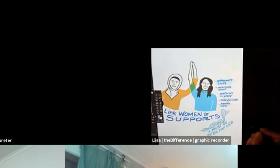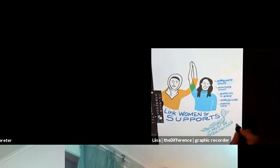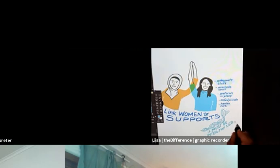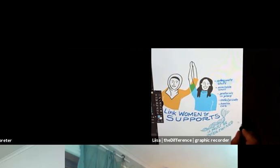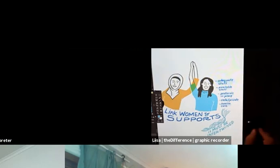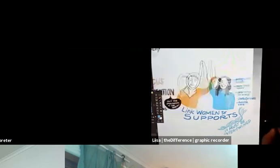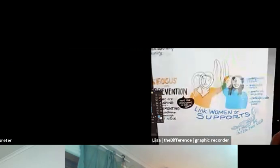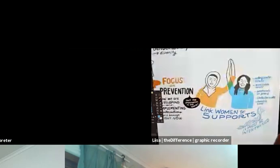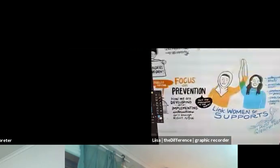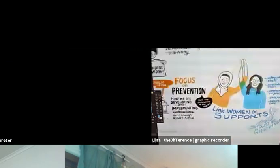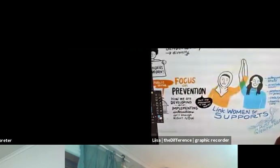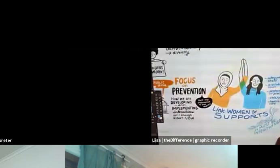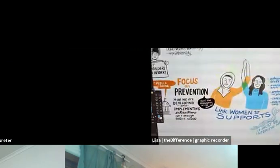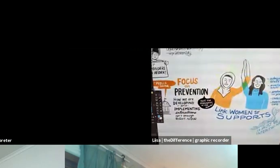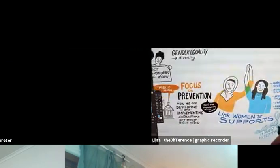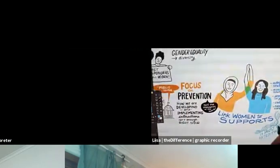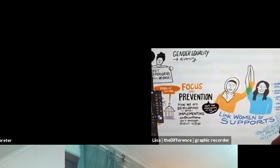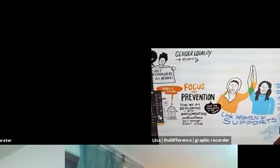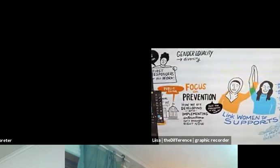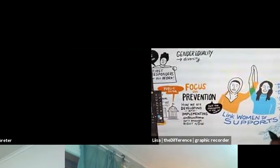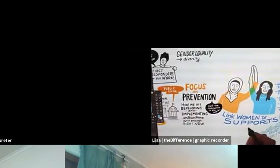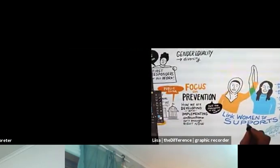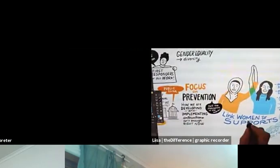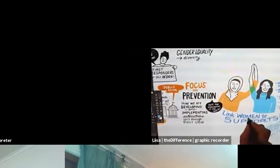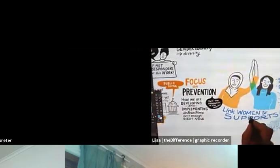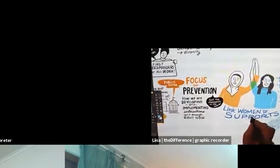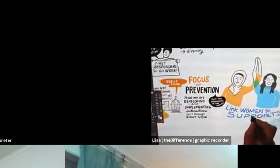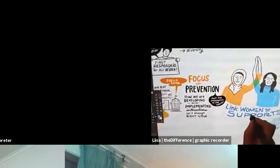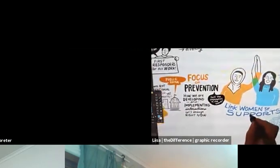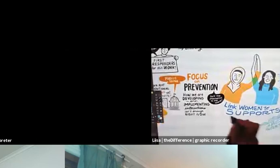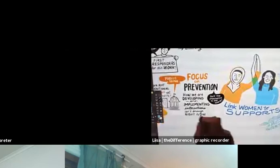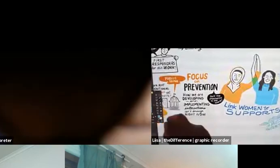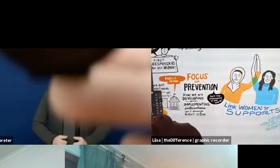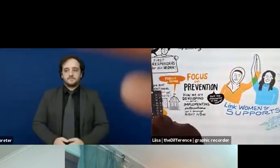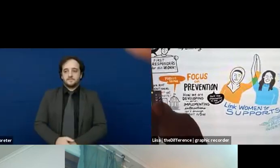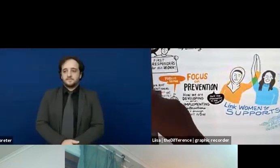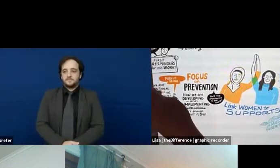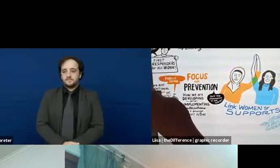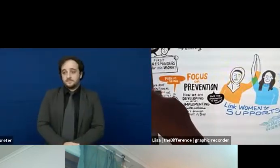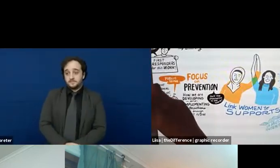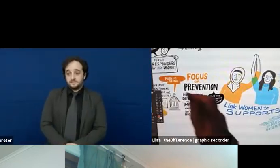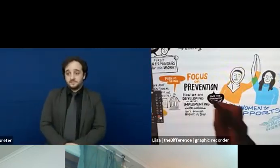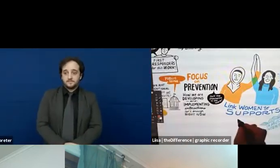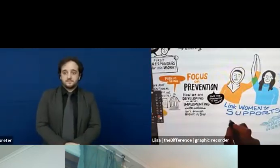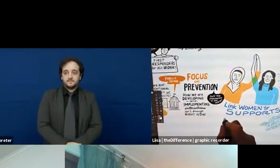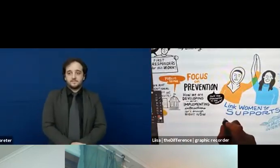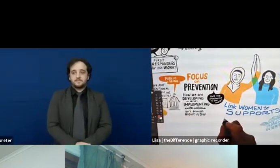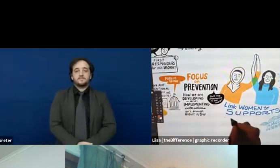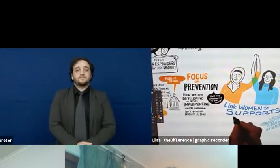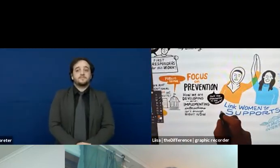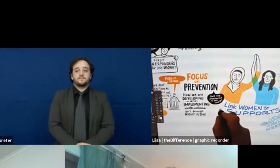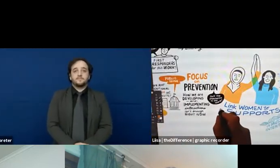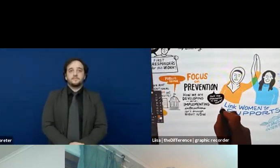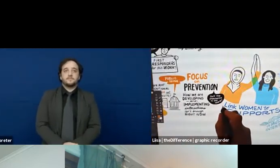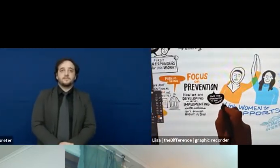you emphasized the continuum between responses and services and support